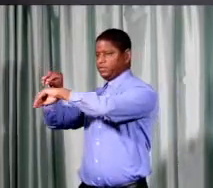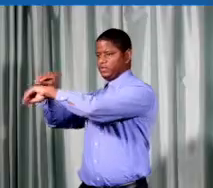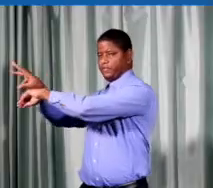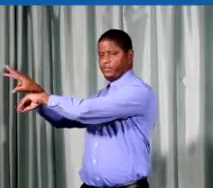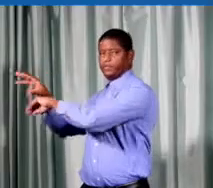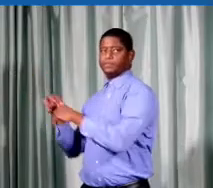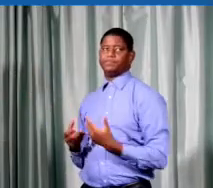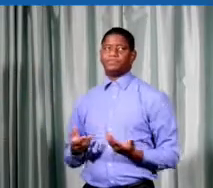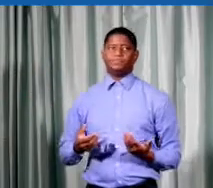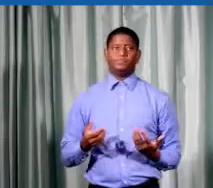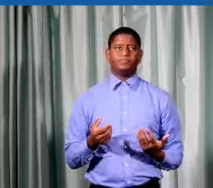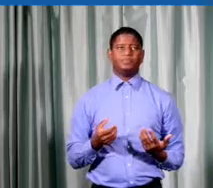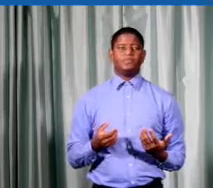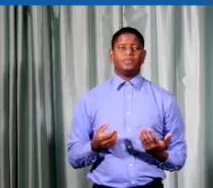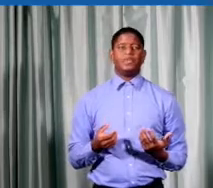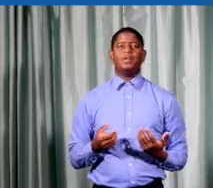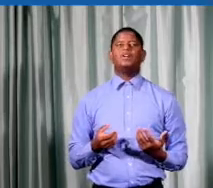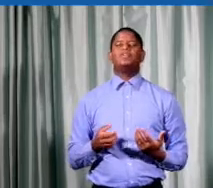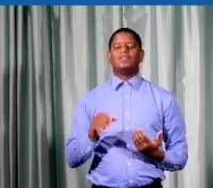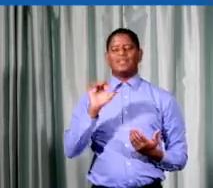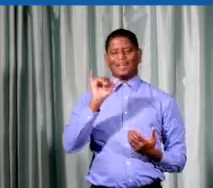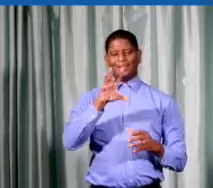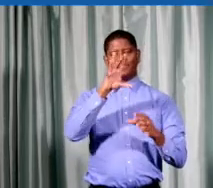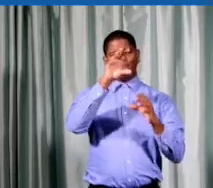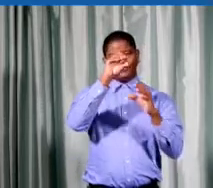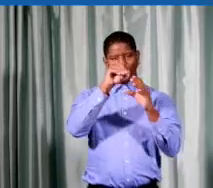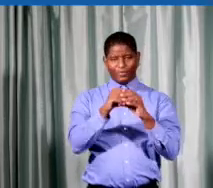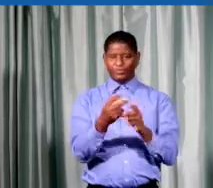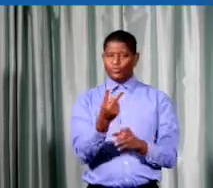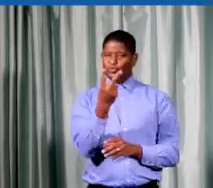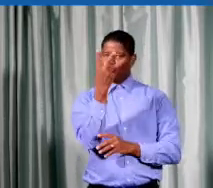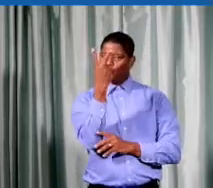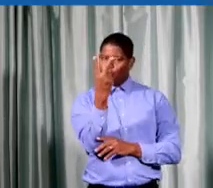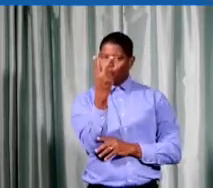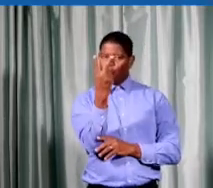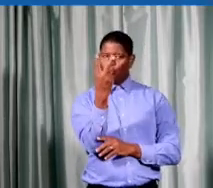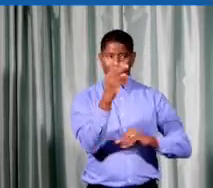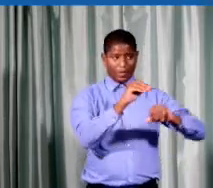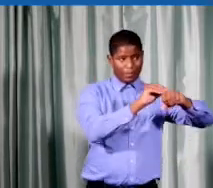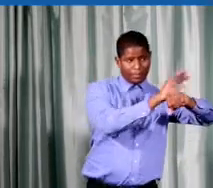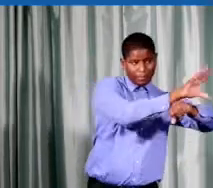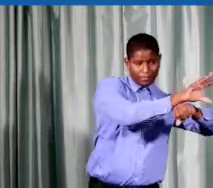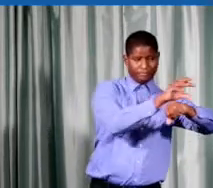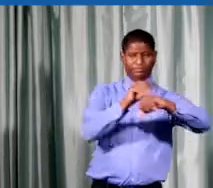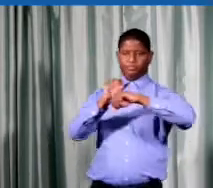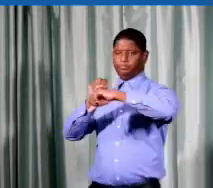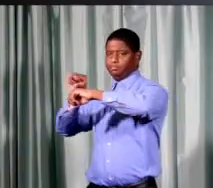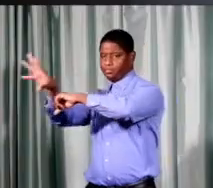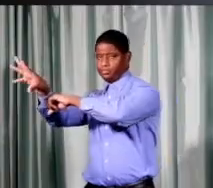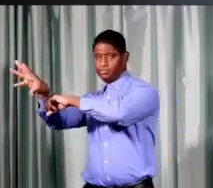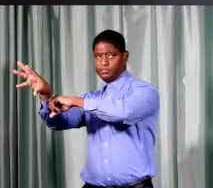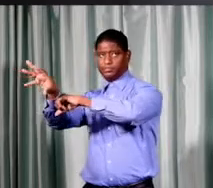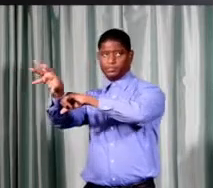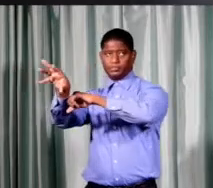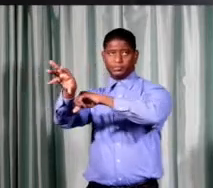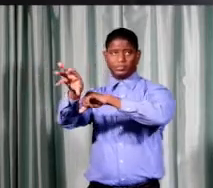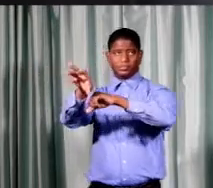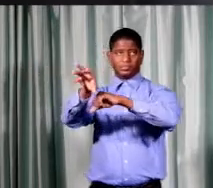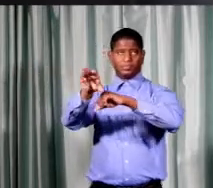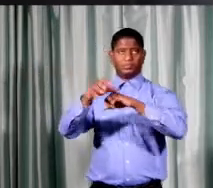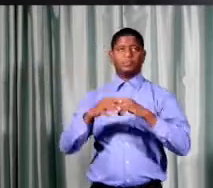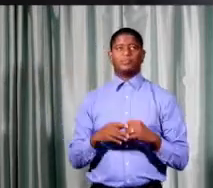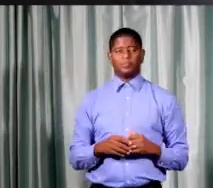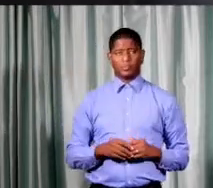is where the word double entry accounting system came about. Take off the top of the cross, and you have